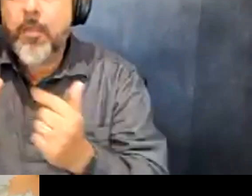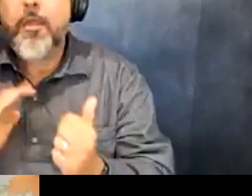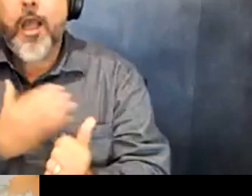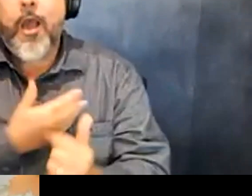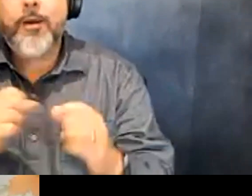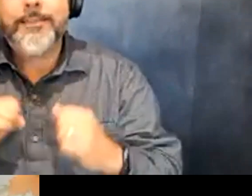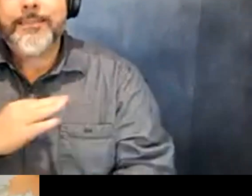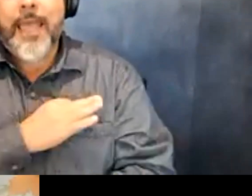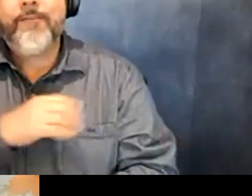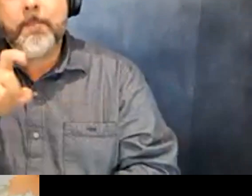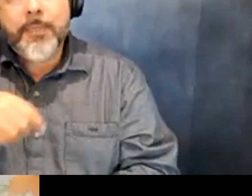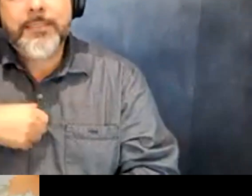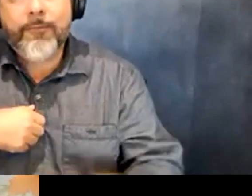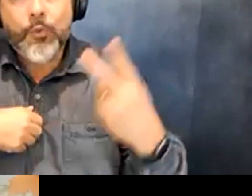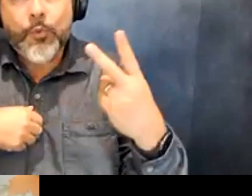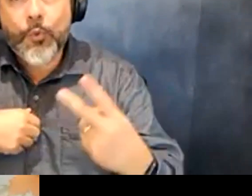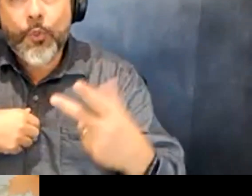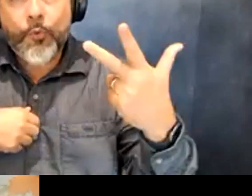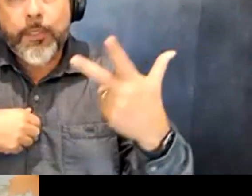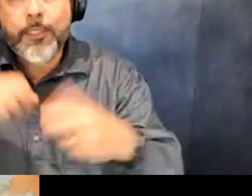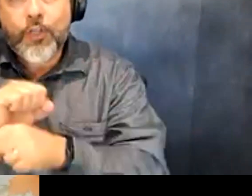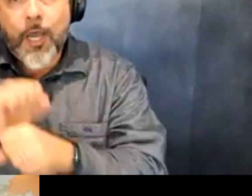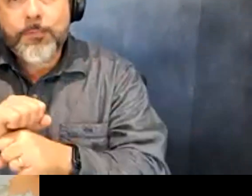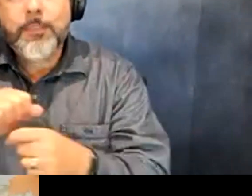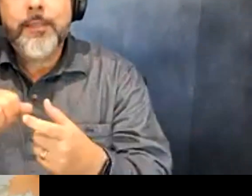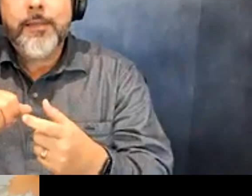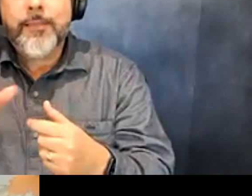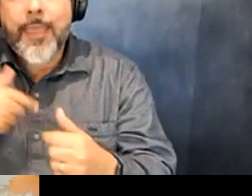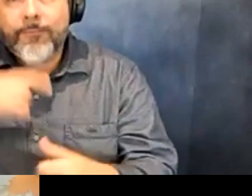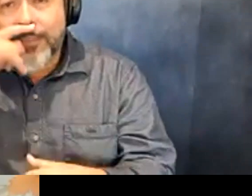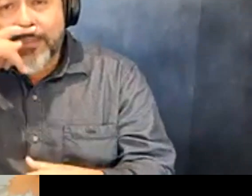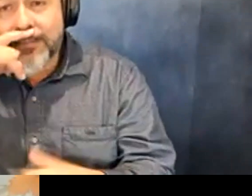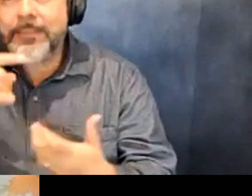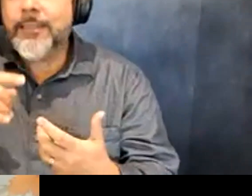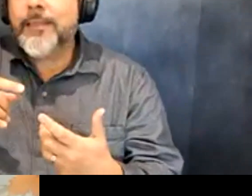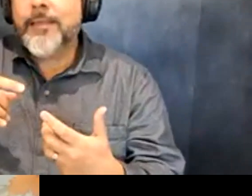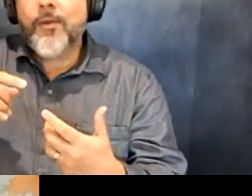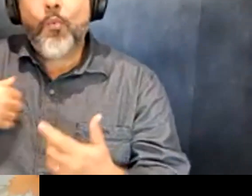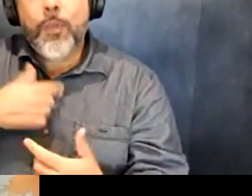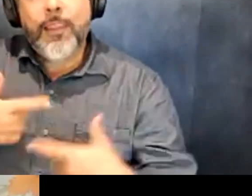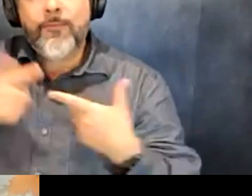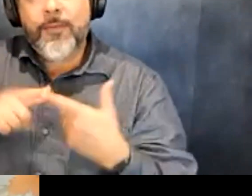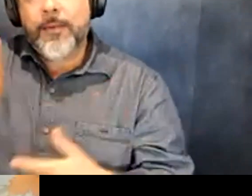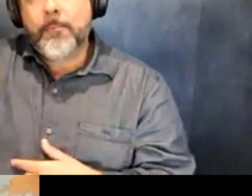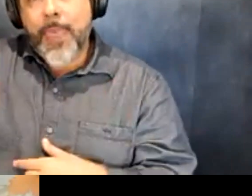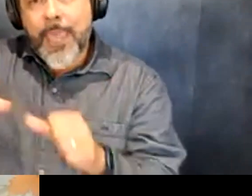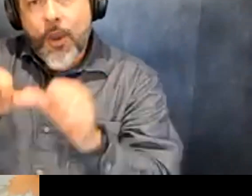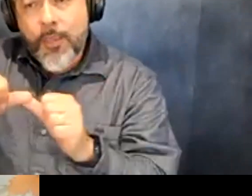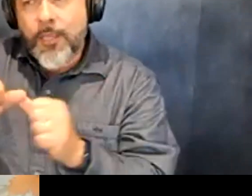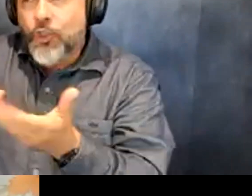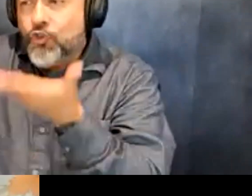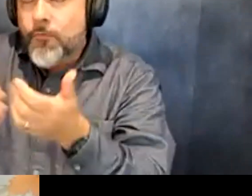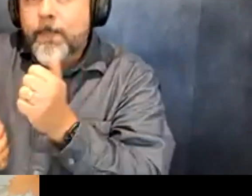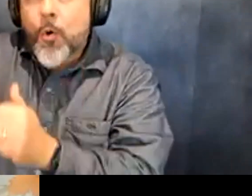3 jobs in order to keep living in the Bay Area and serving the most vulnerable populations. And I hope